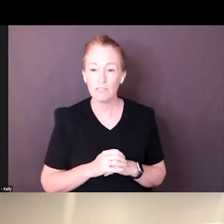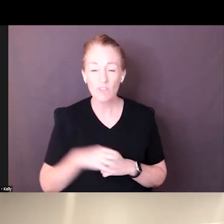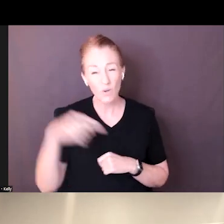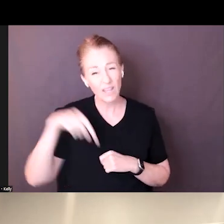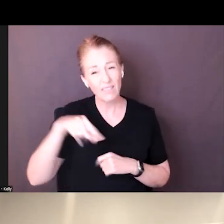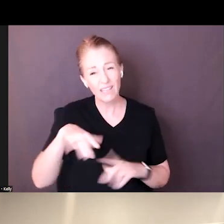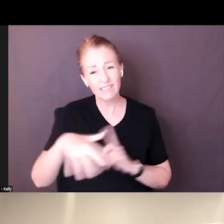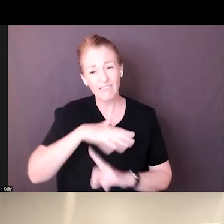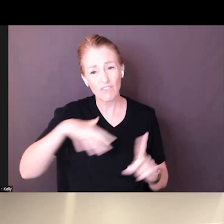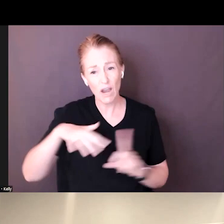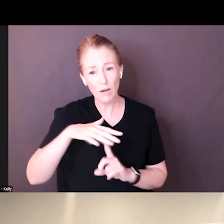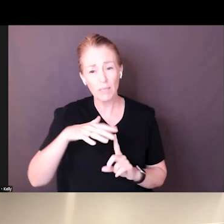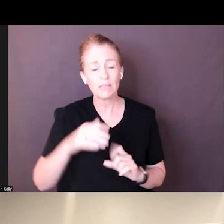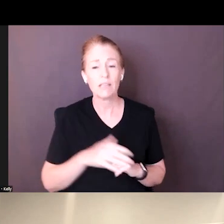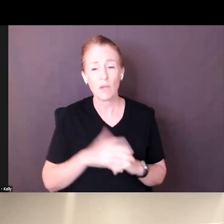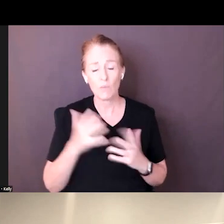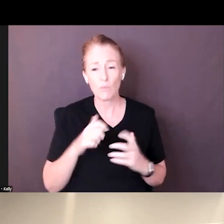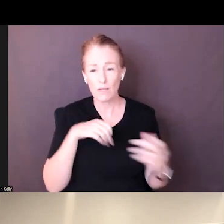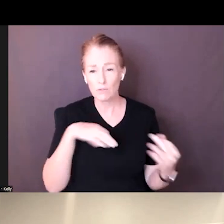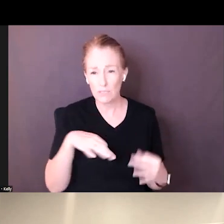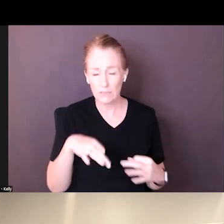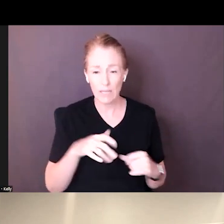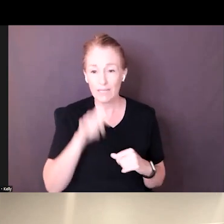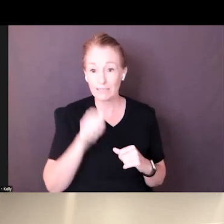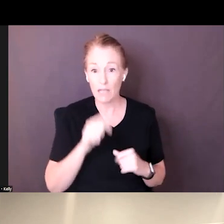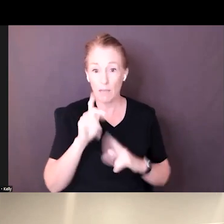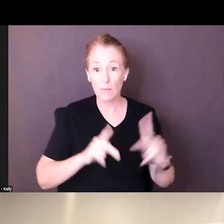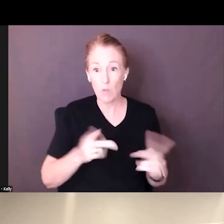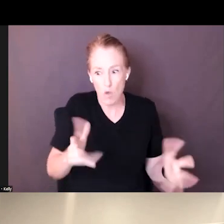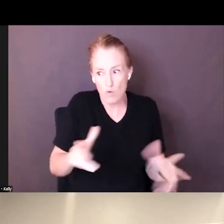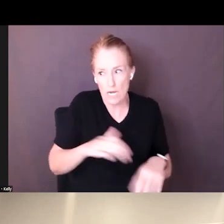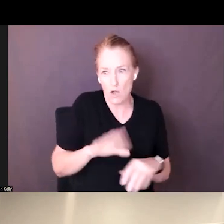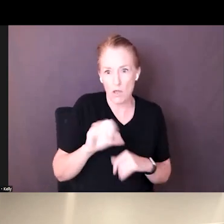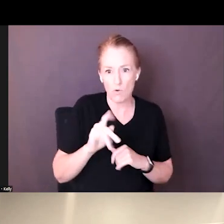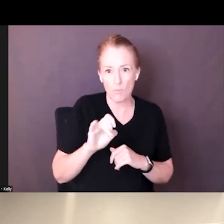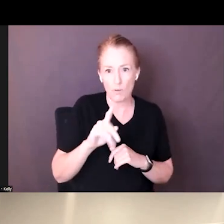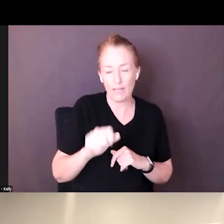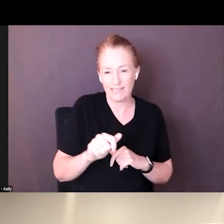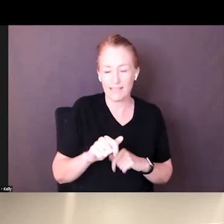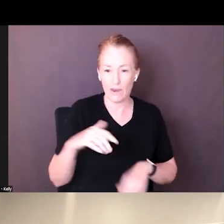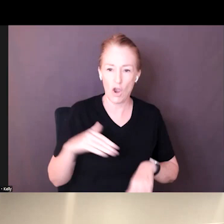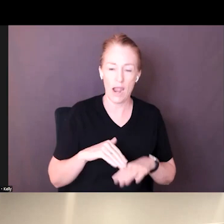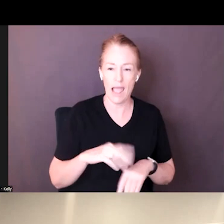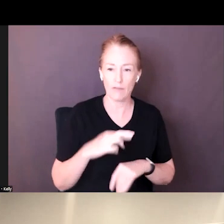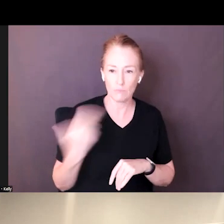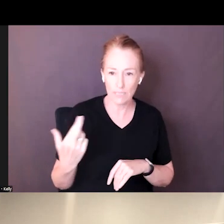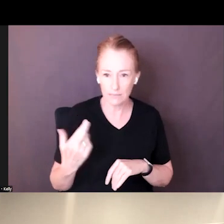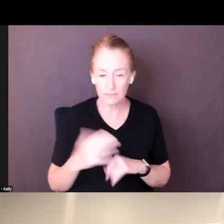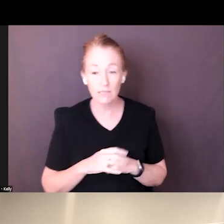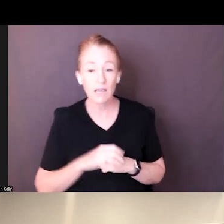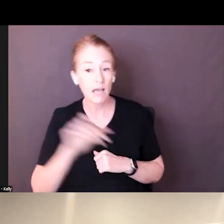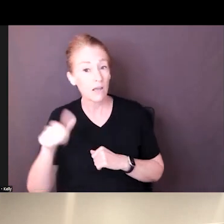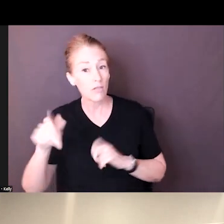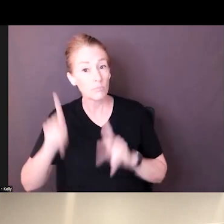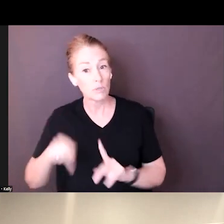not just people already on opioids who are at risk. Another person I interacted with was, like me, a lawyer working